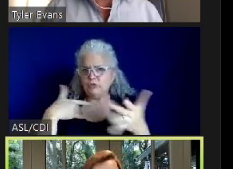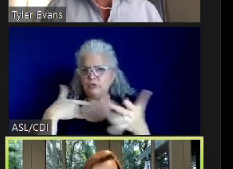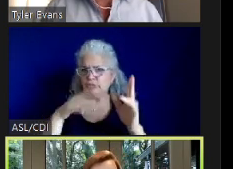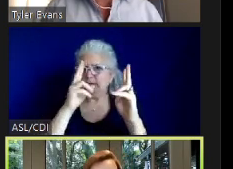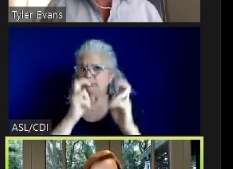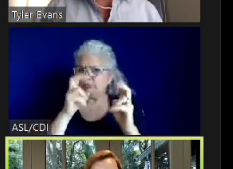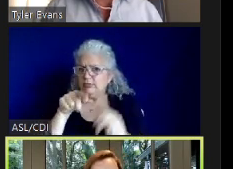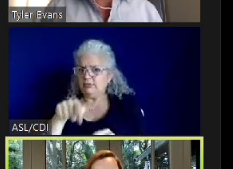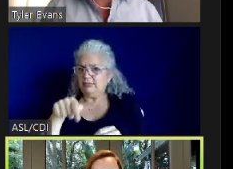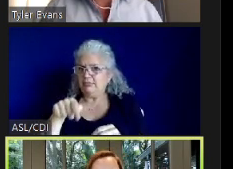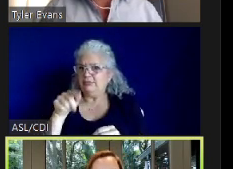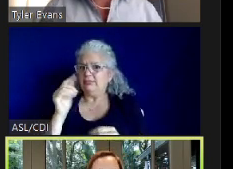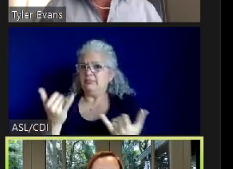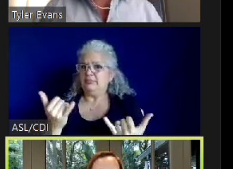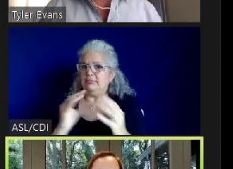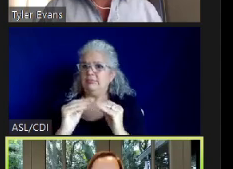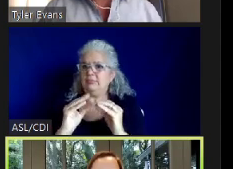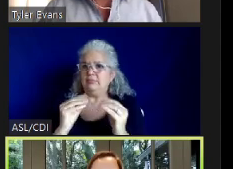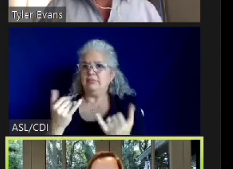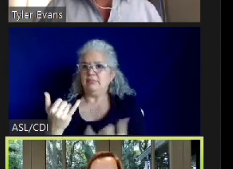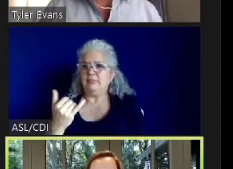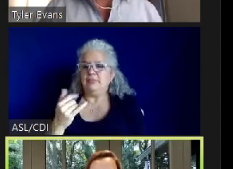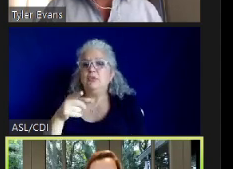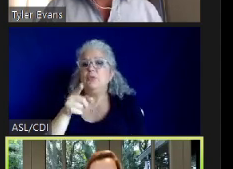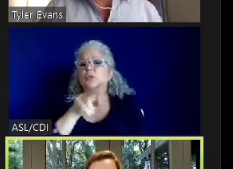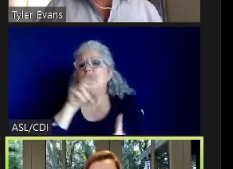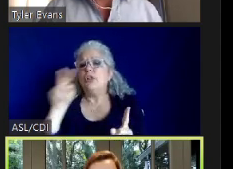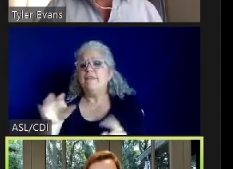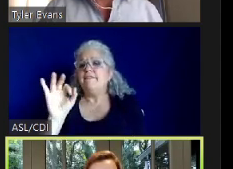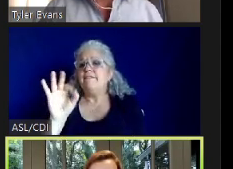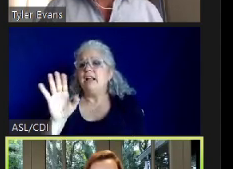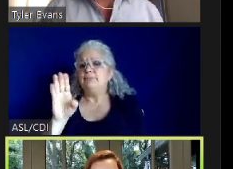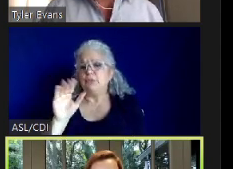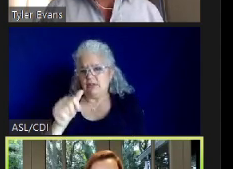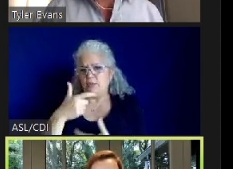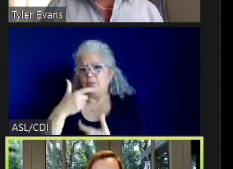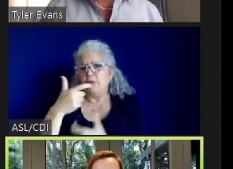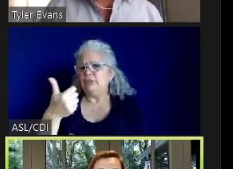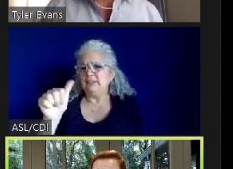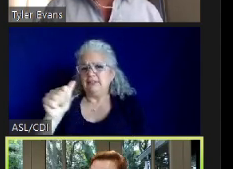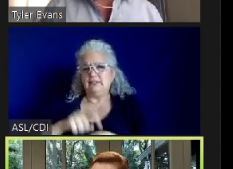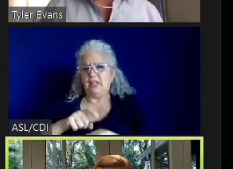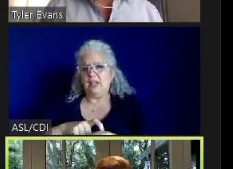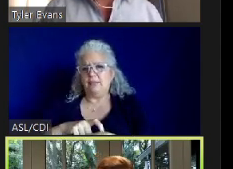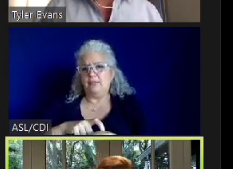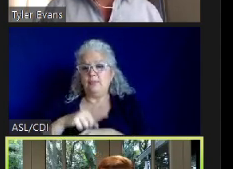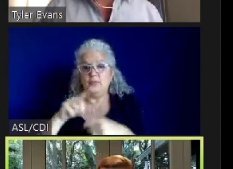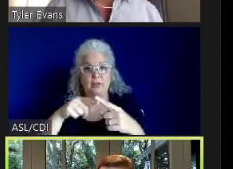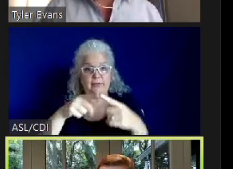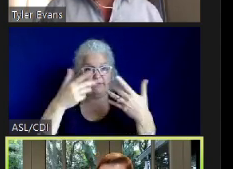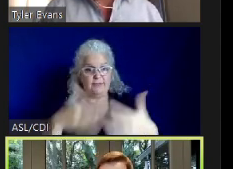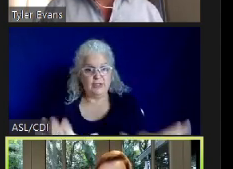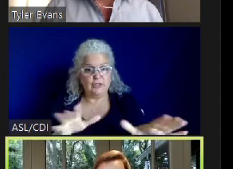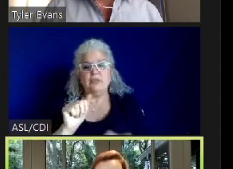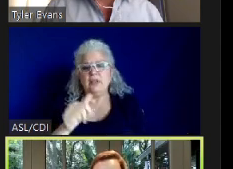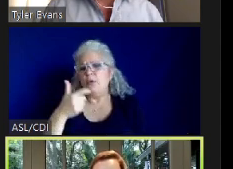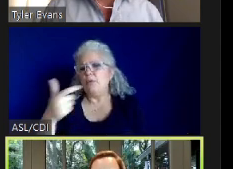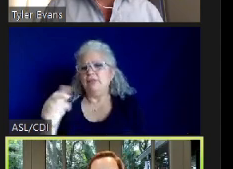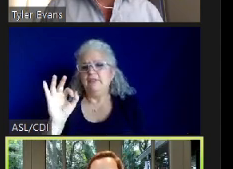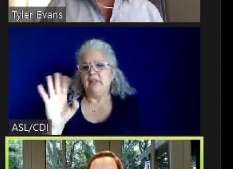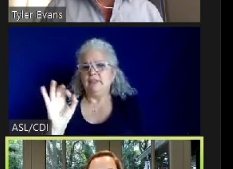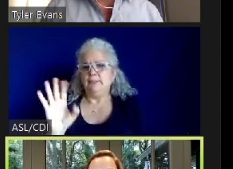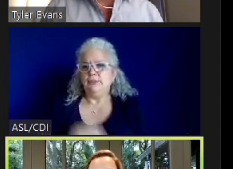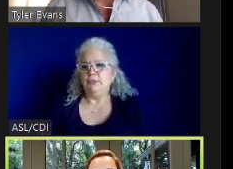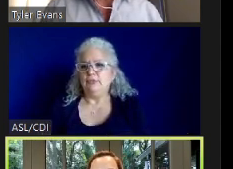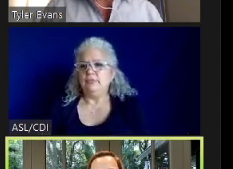Facebook customers, the video will be available on demand at the end of this presentation. Those of you that are not on Facebook, never fear, we